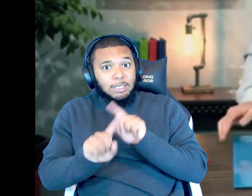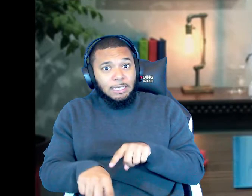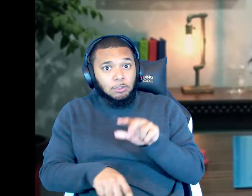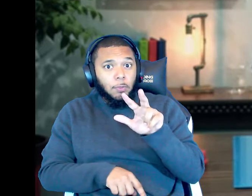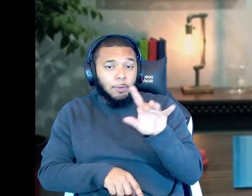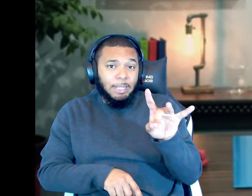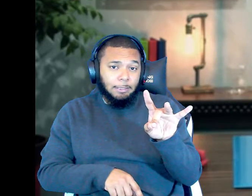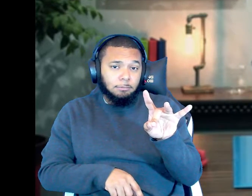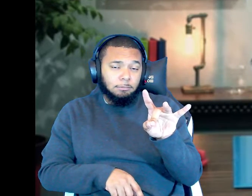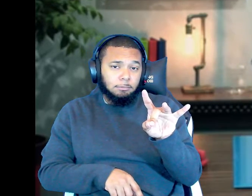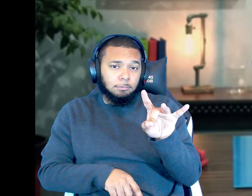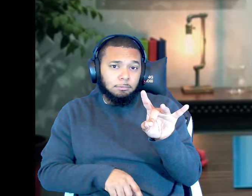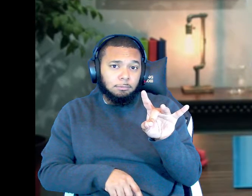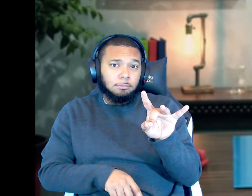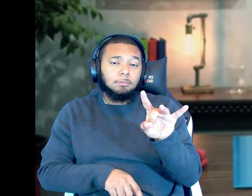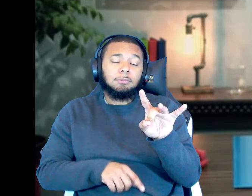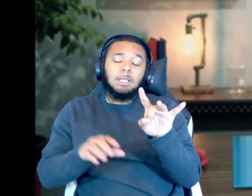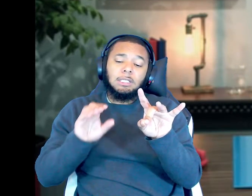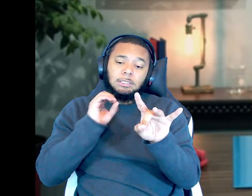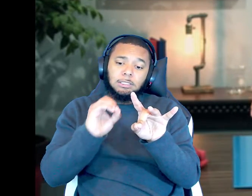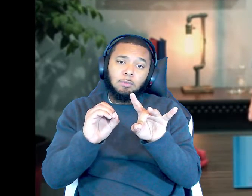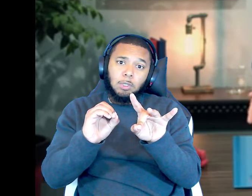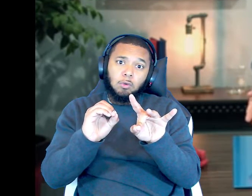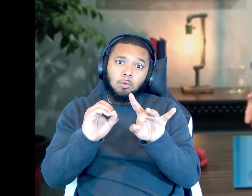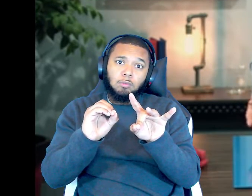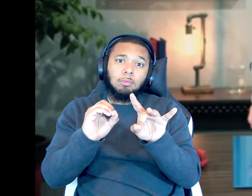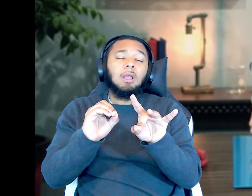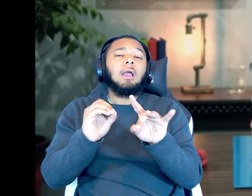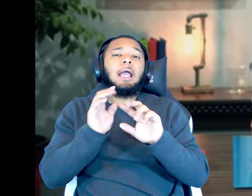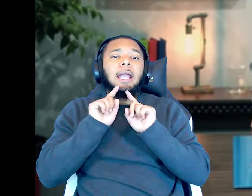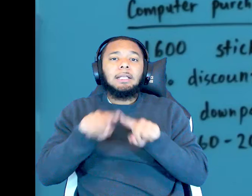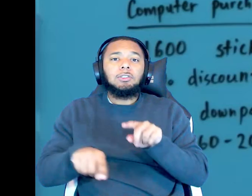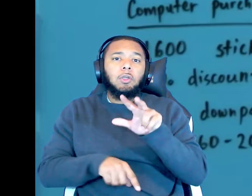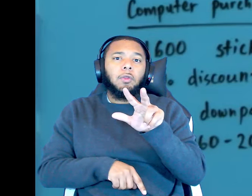38. And then if I put another 0 on it, I'll get 380.